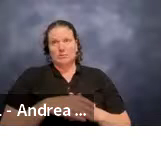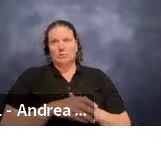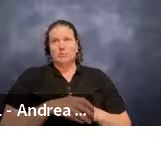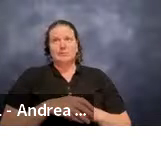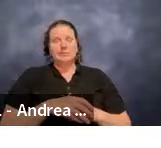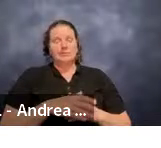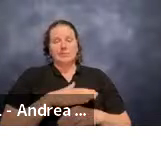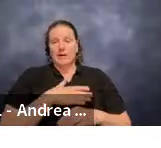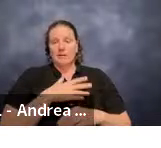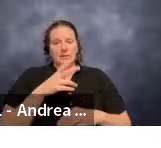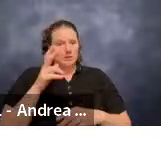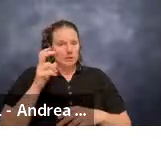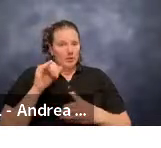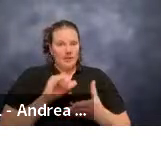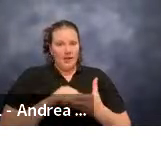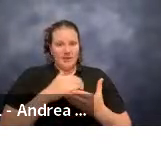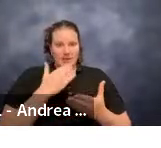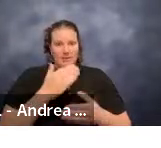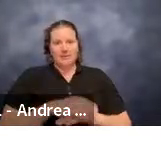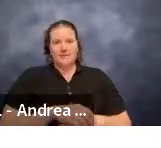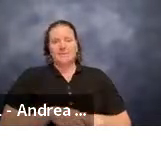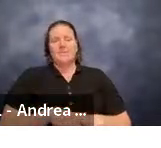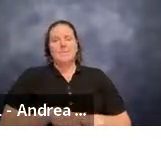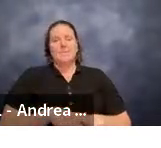do that. Thank you.